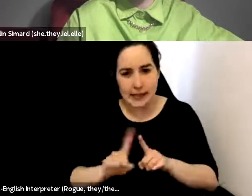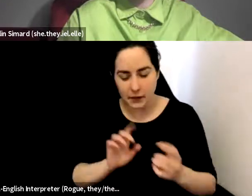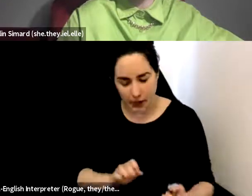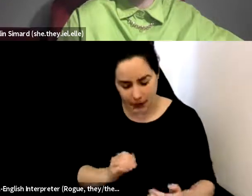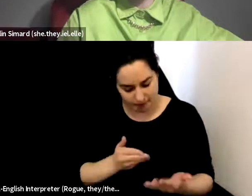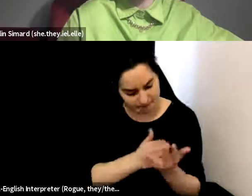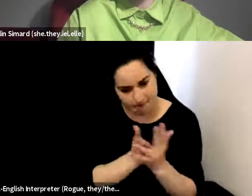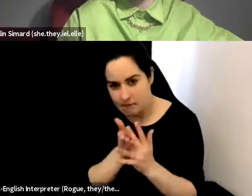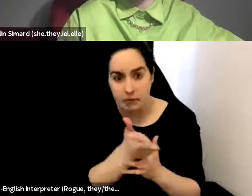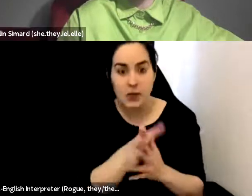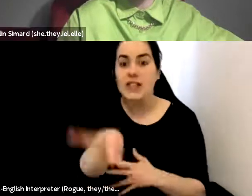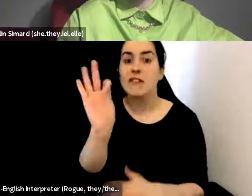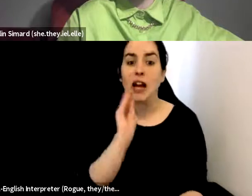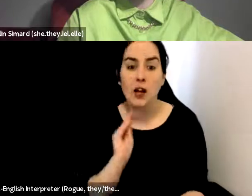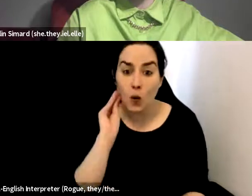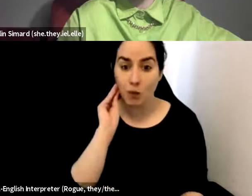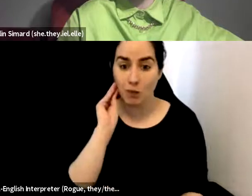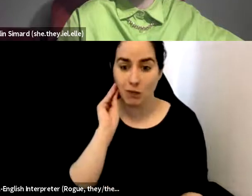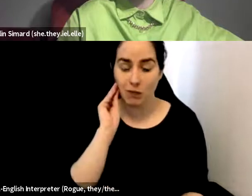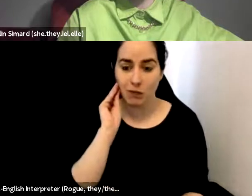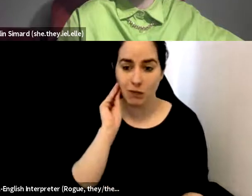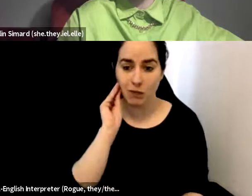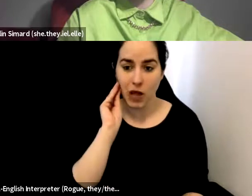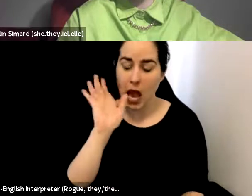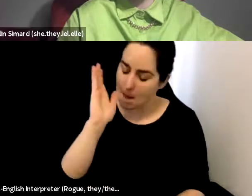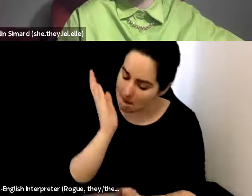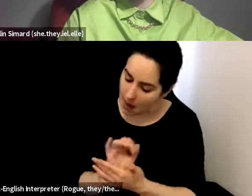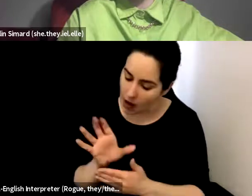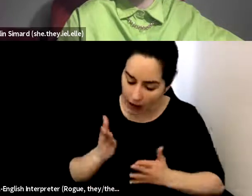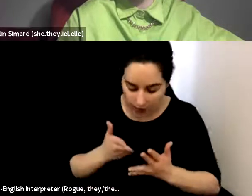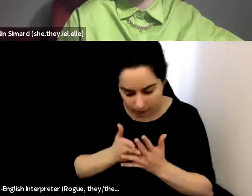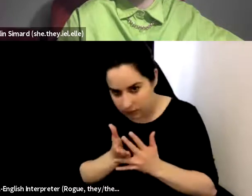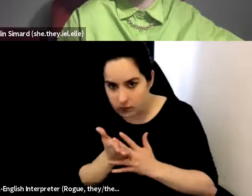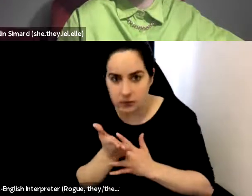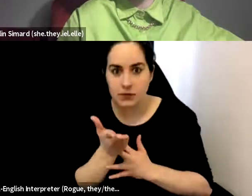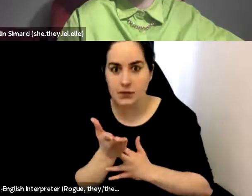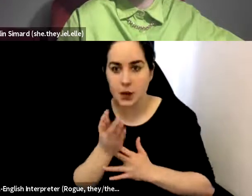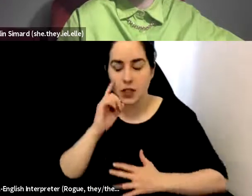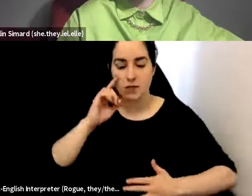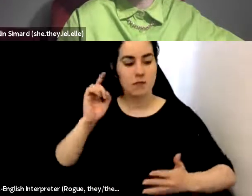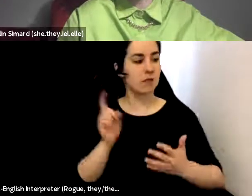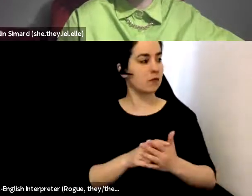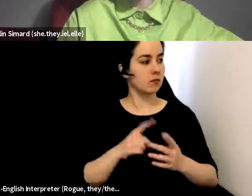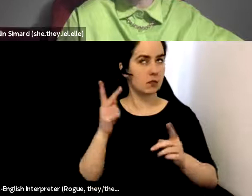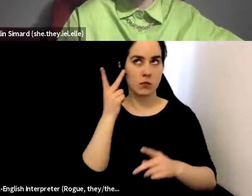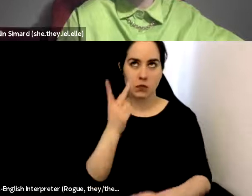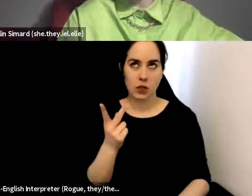And part of that was opening my eyes and seeing who's been there with me the whole time.